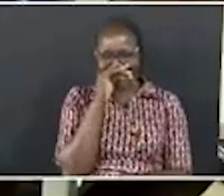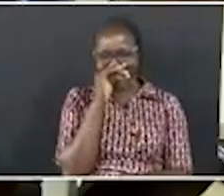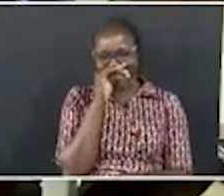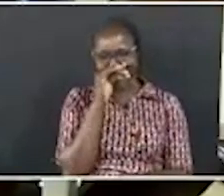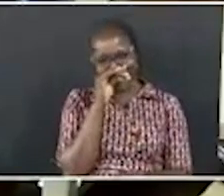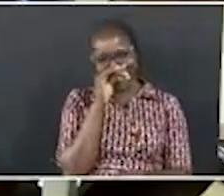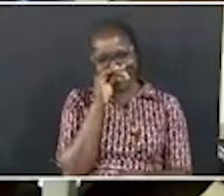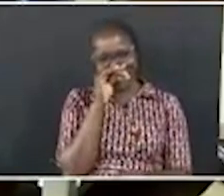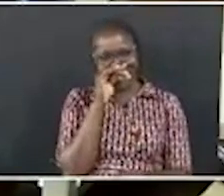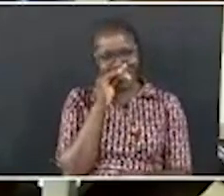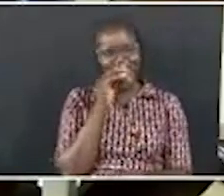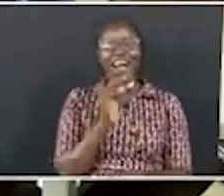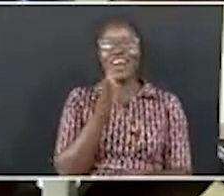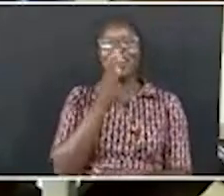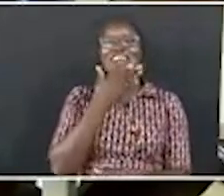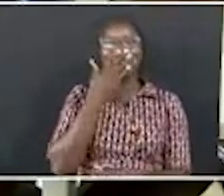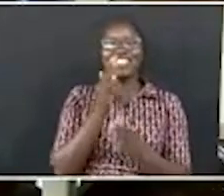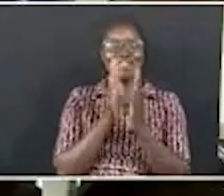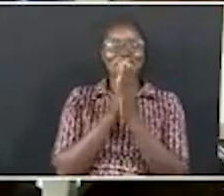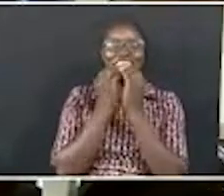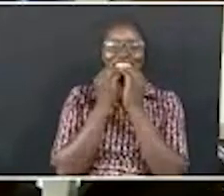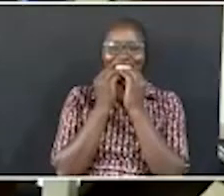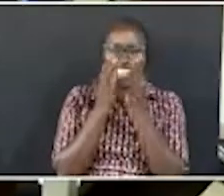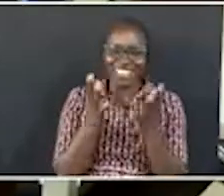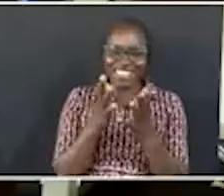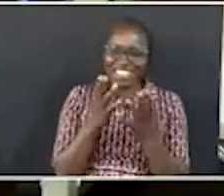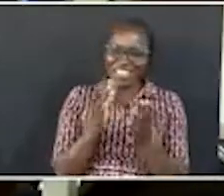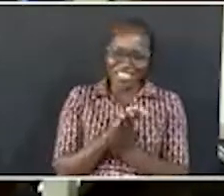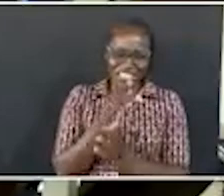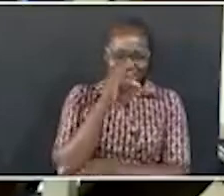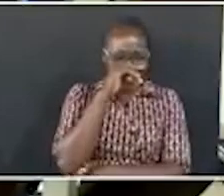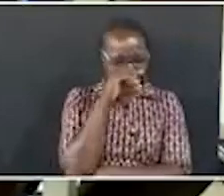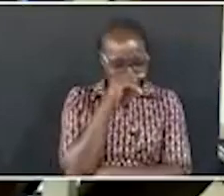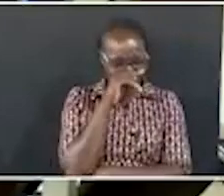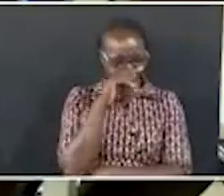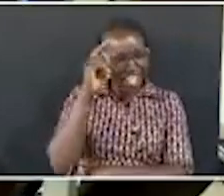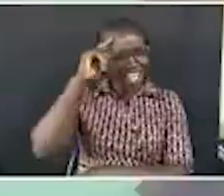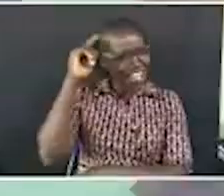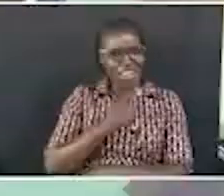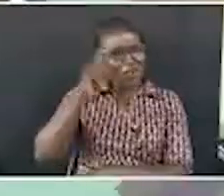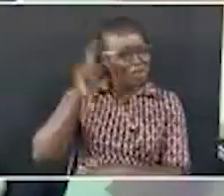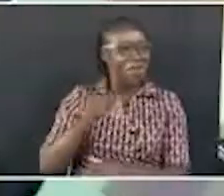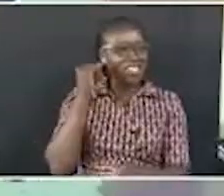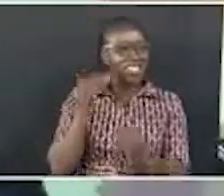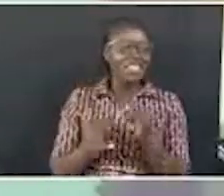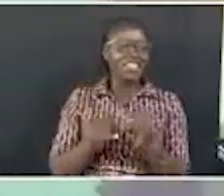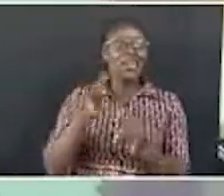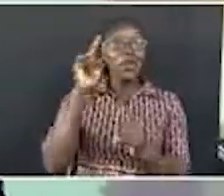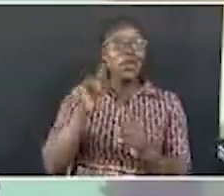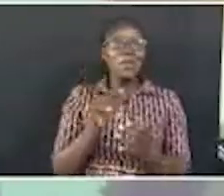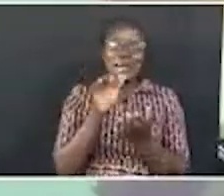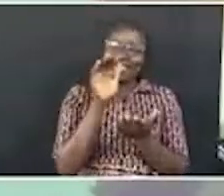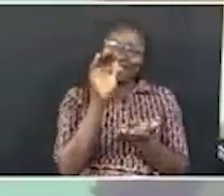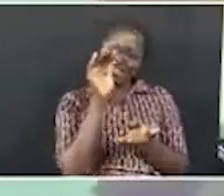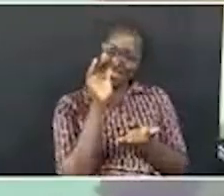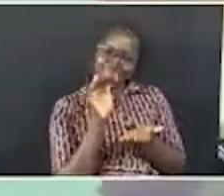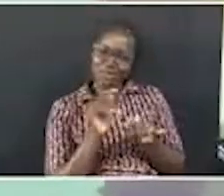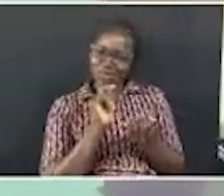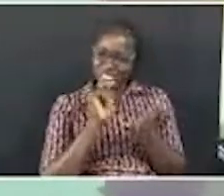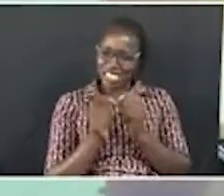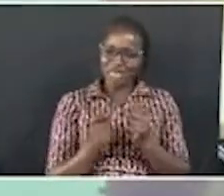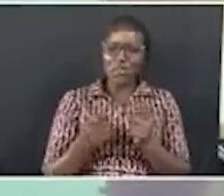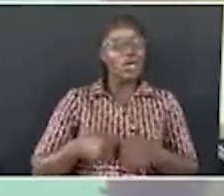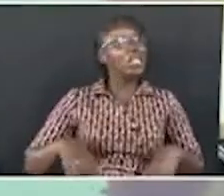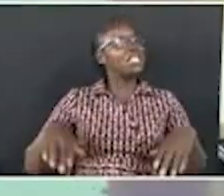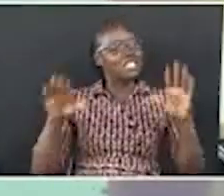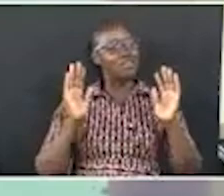God is not going to answer that prayer. That arrogance must come to an end. You must now tone down. You are a